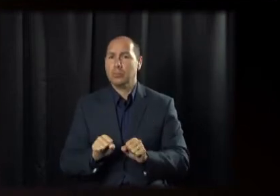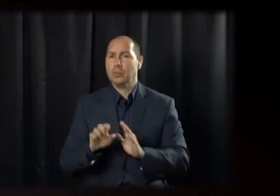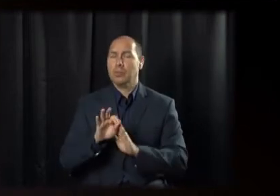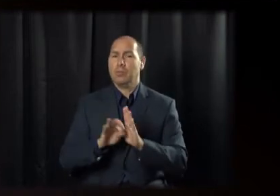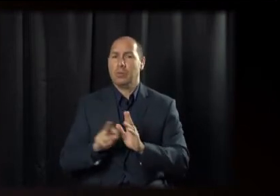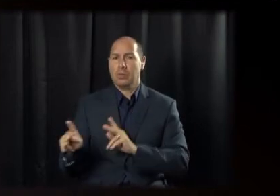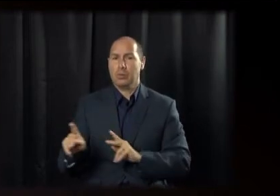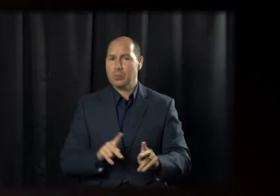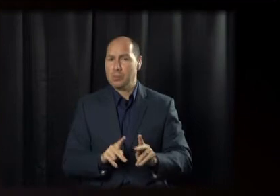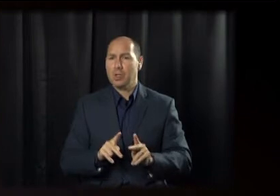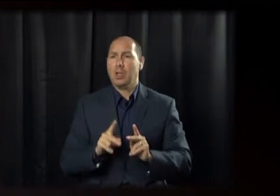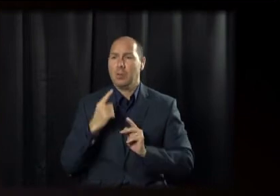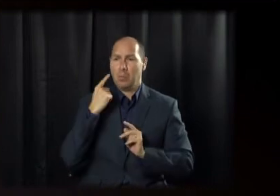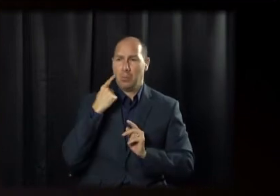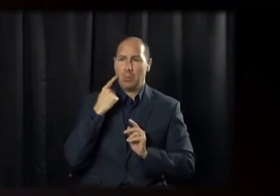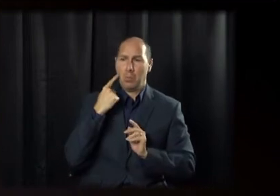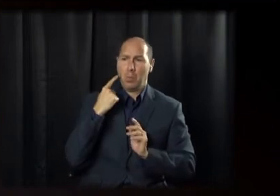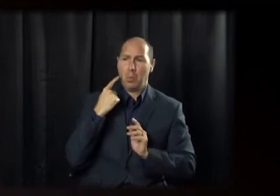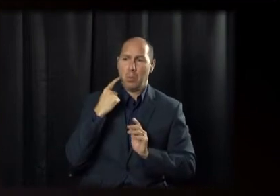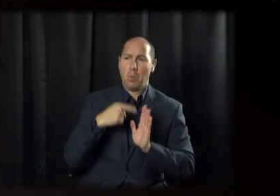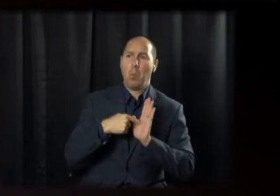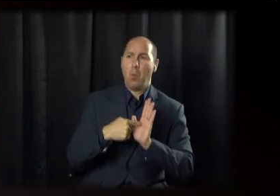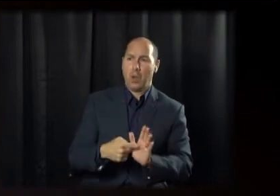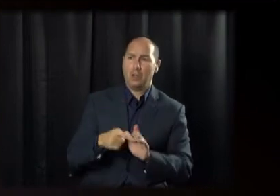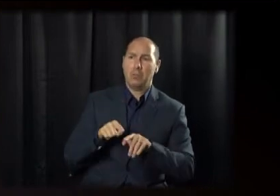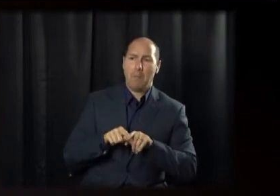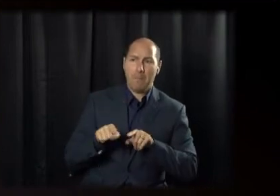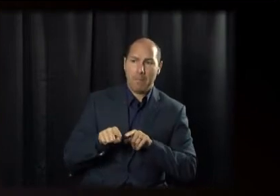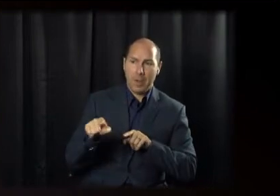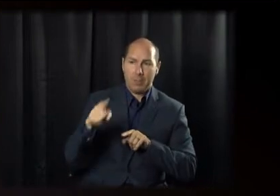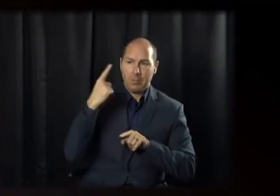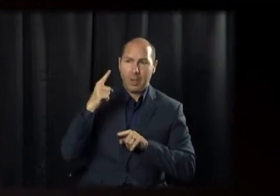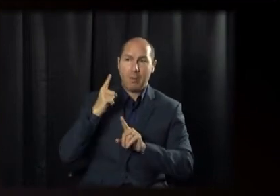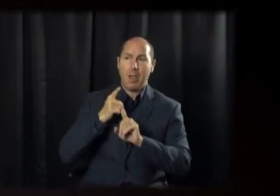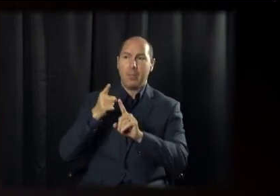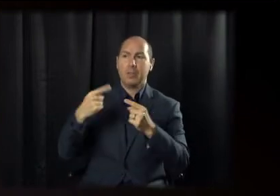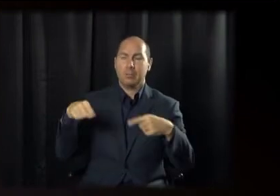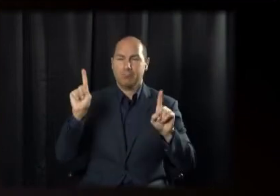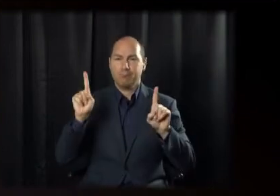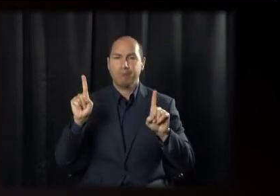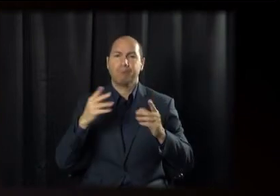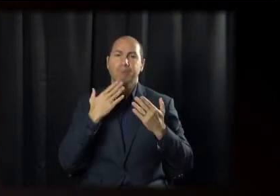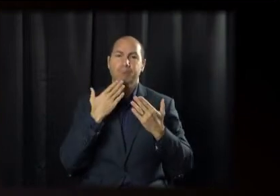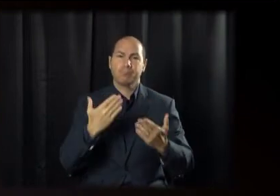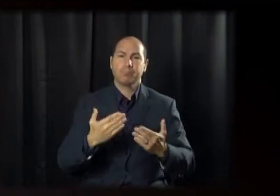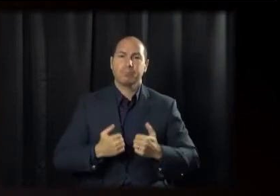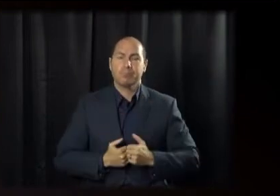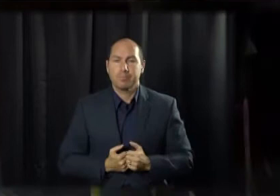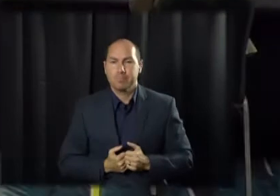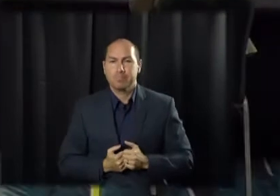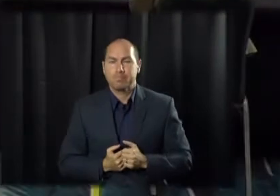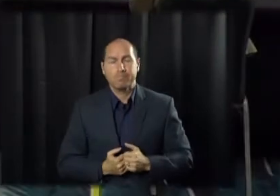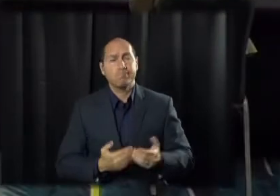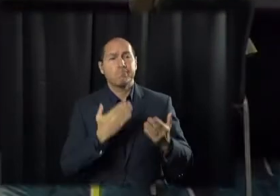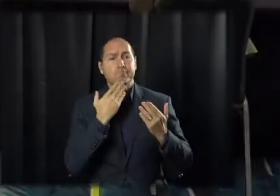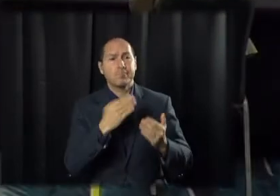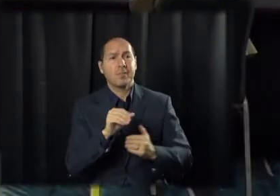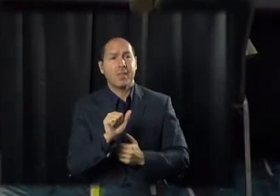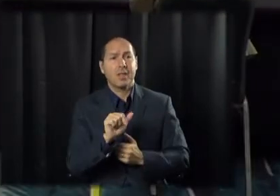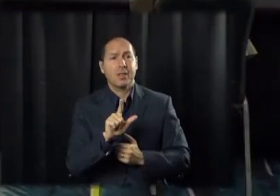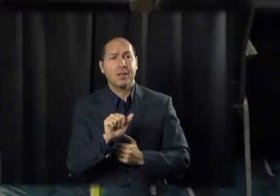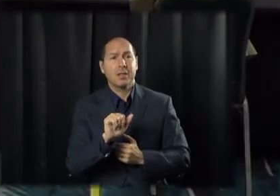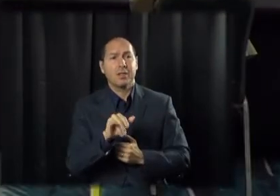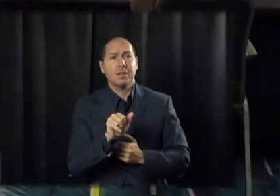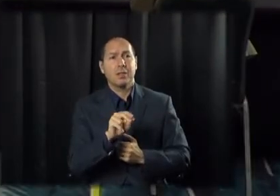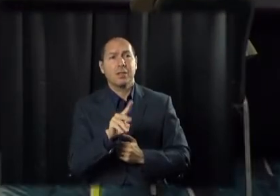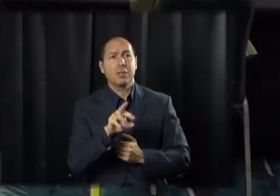Prasa to achieve these objectives. Thank you. Thank you, Alejandro. Take a quick breath, and